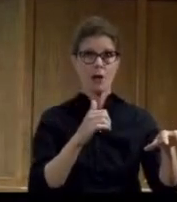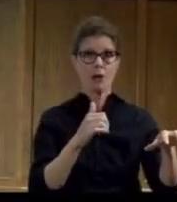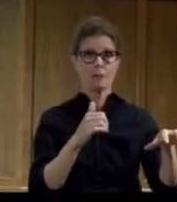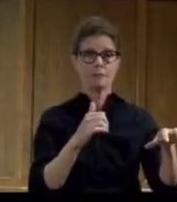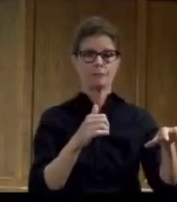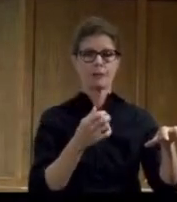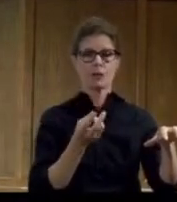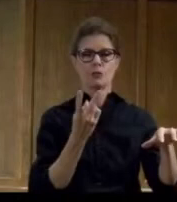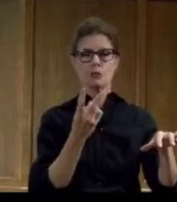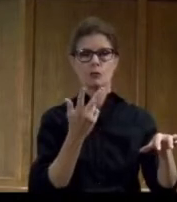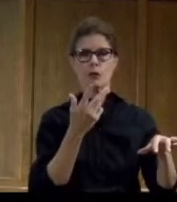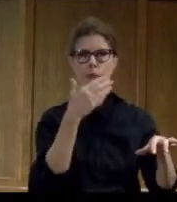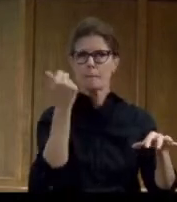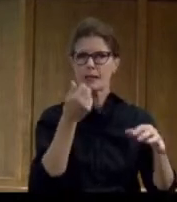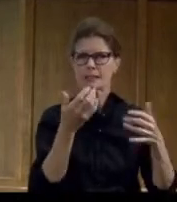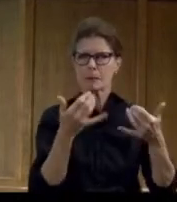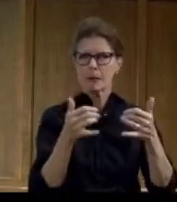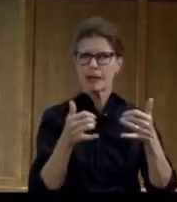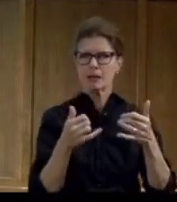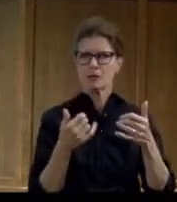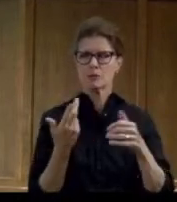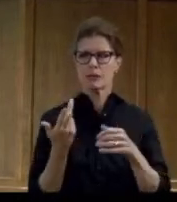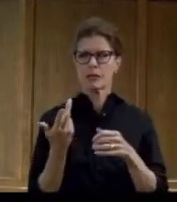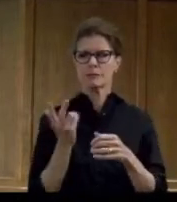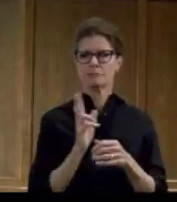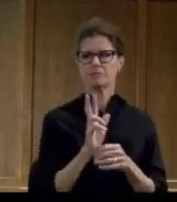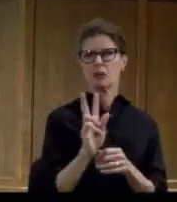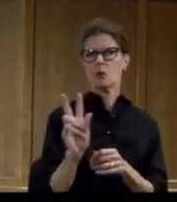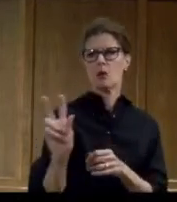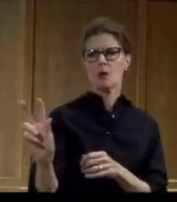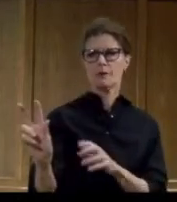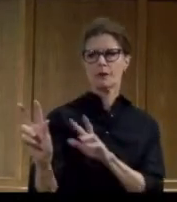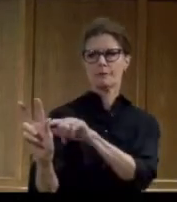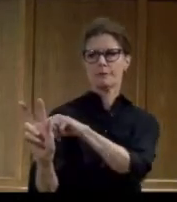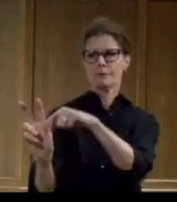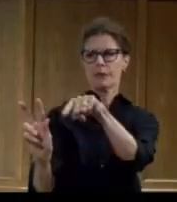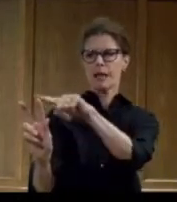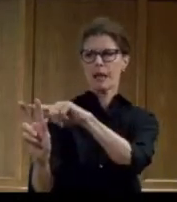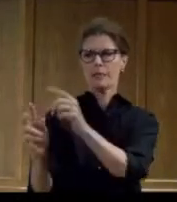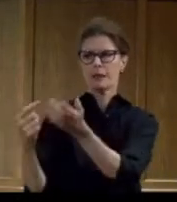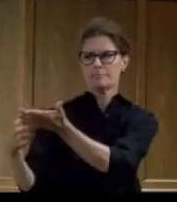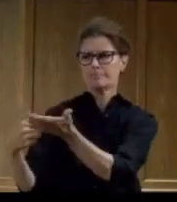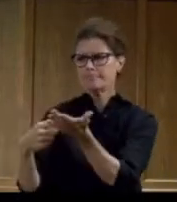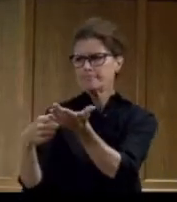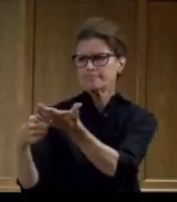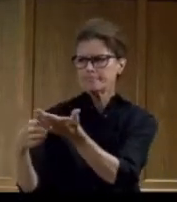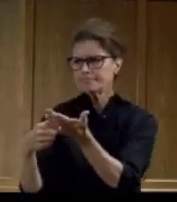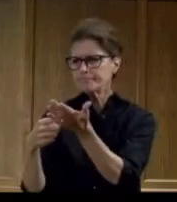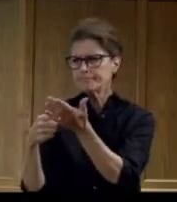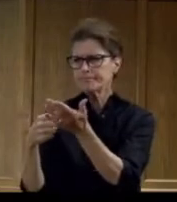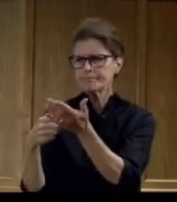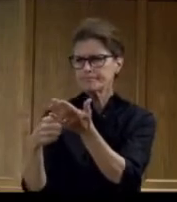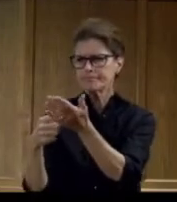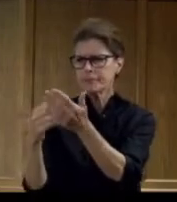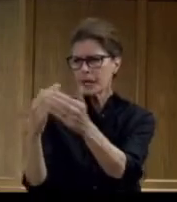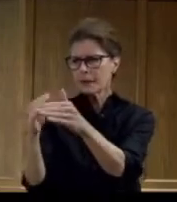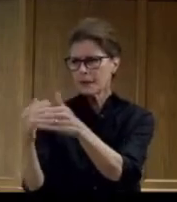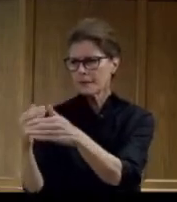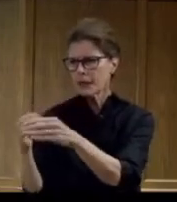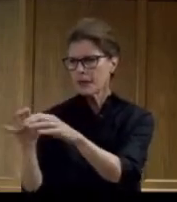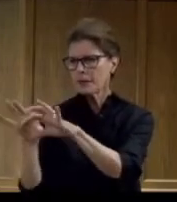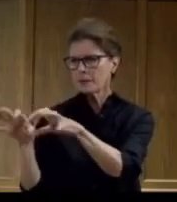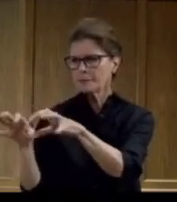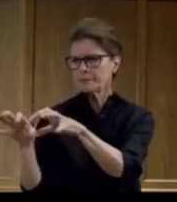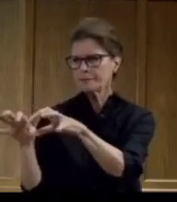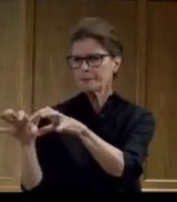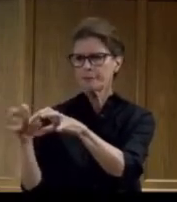themselves, and they pick all the teams, and then they come back to the group, and they announce, here's who will be playing